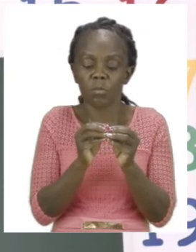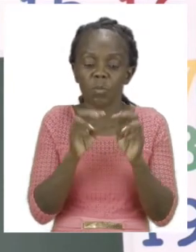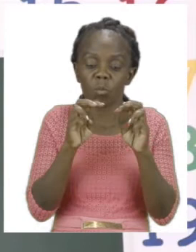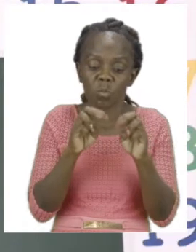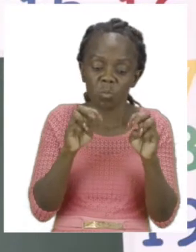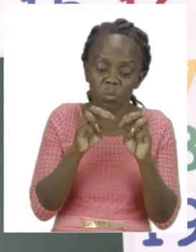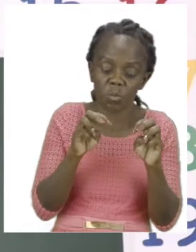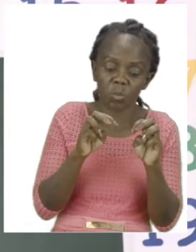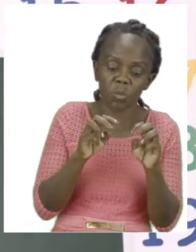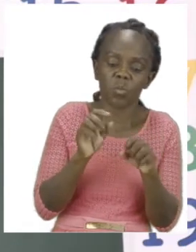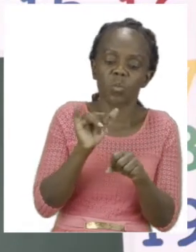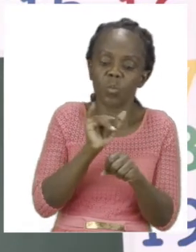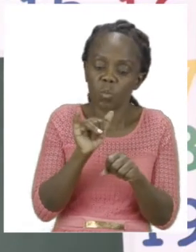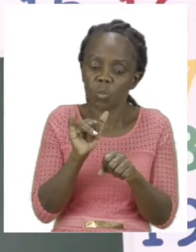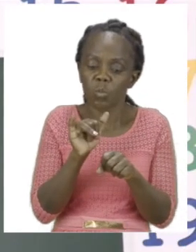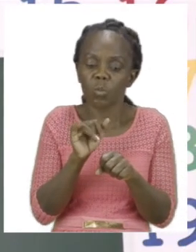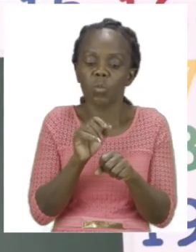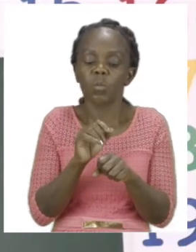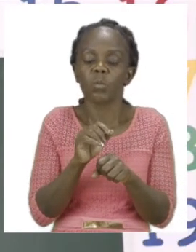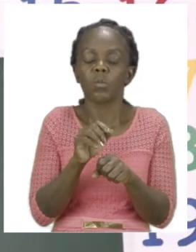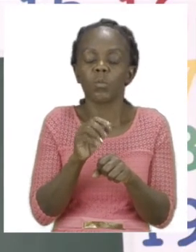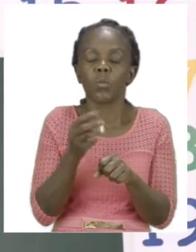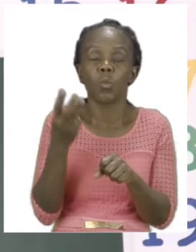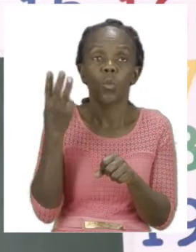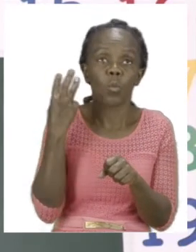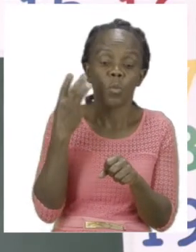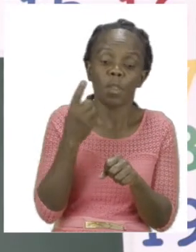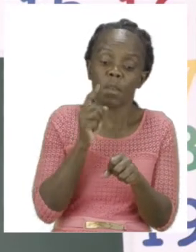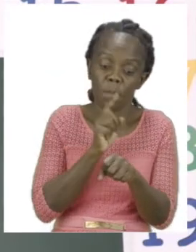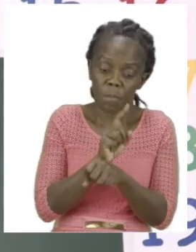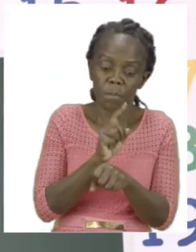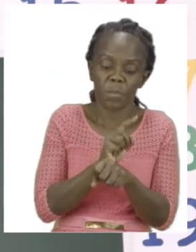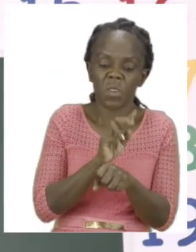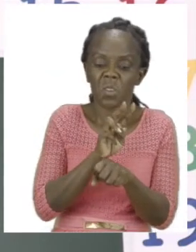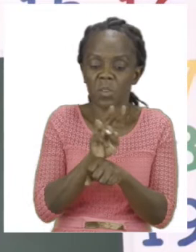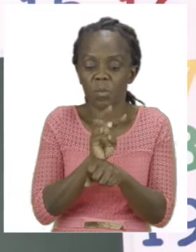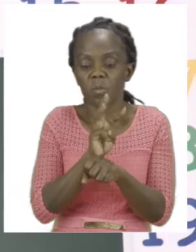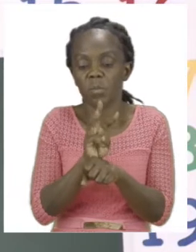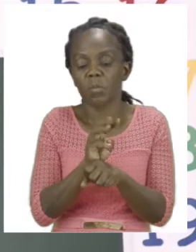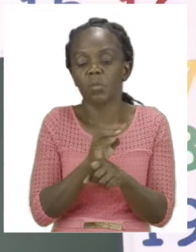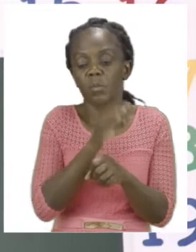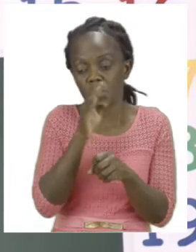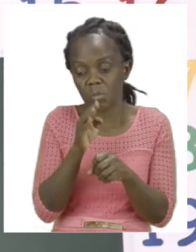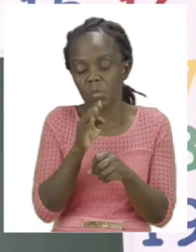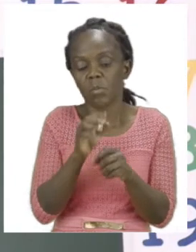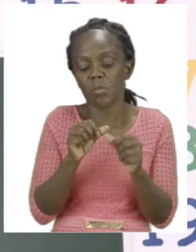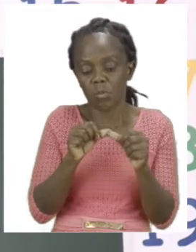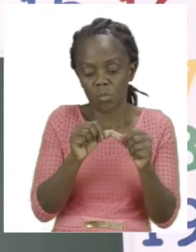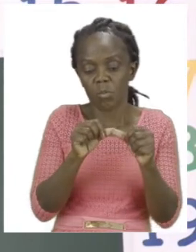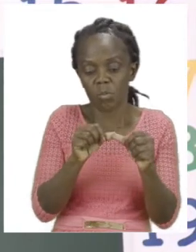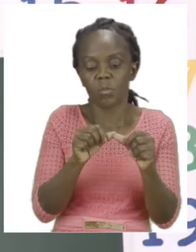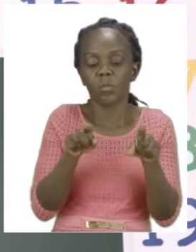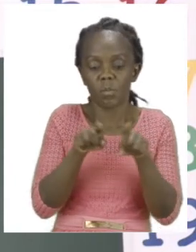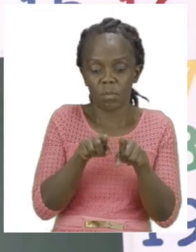be the next number. Have fun making patterns, and don't forget to check your work when you are